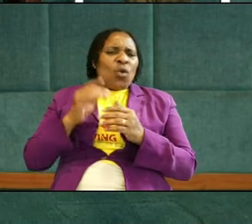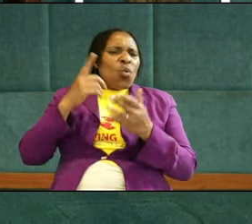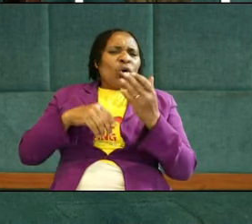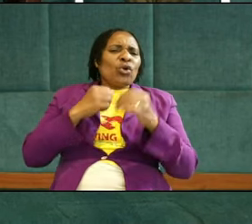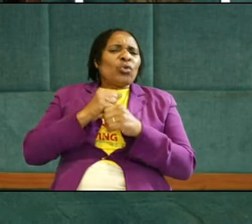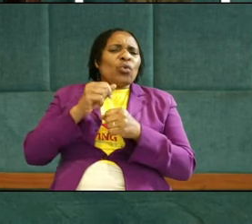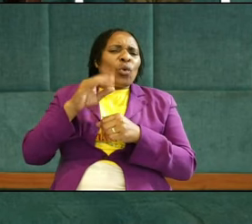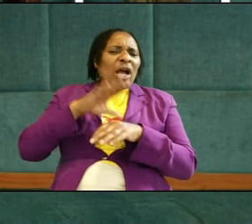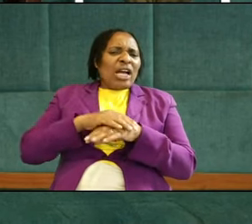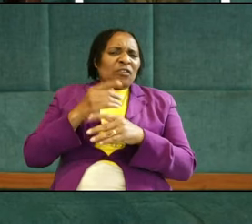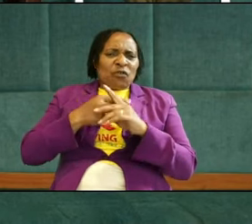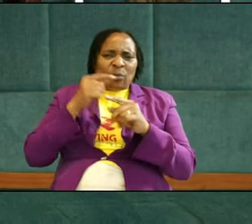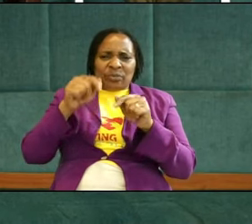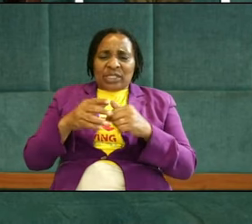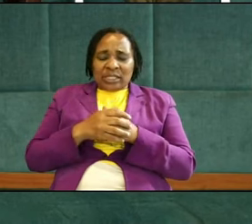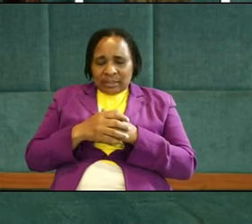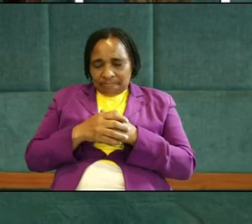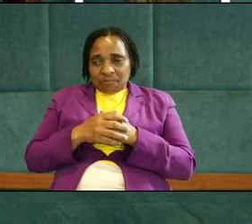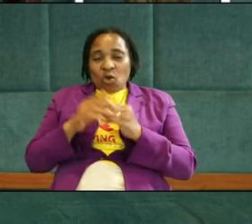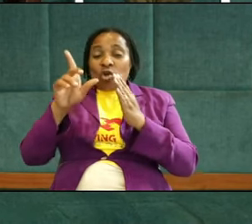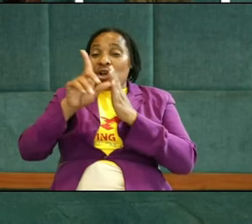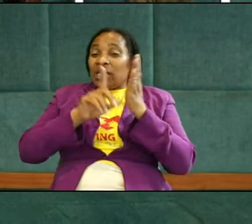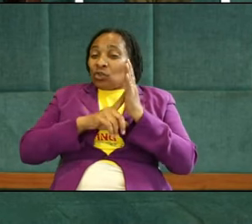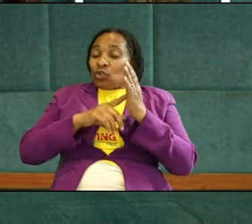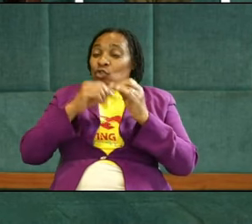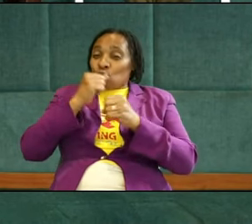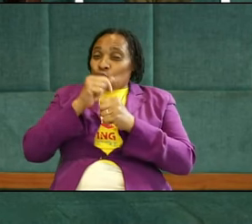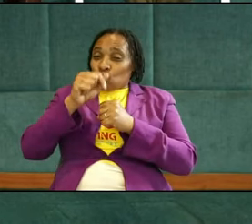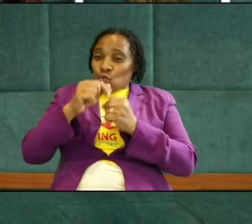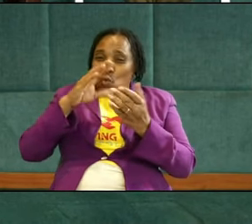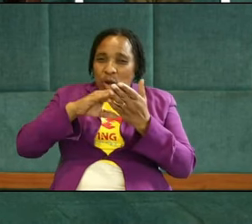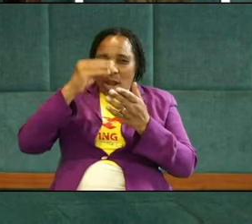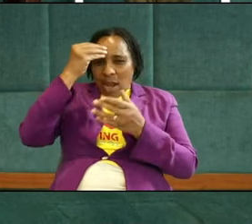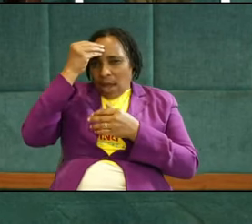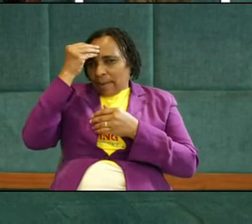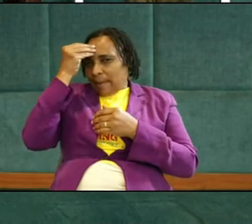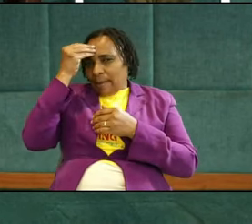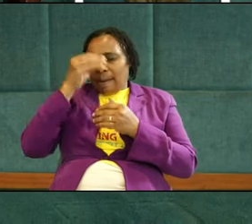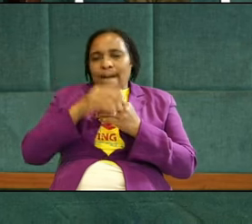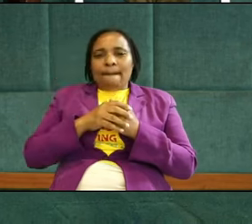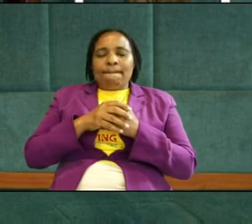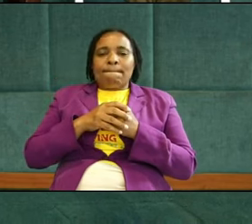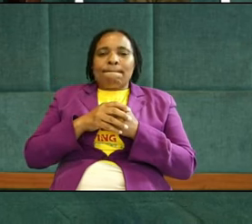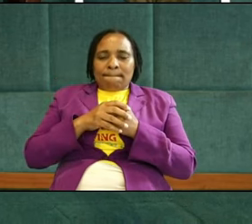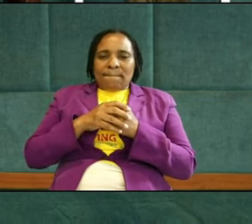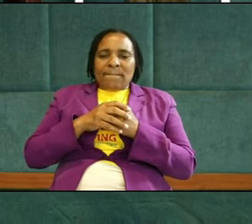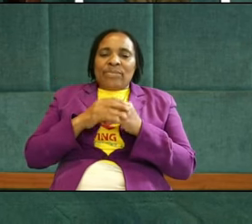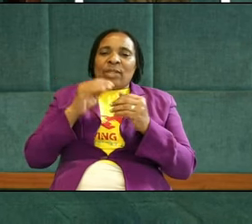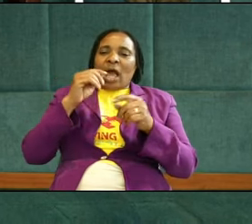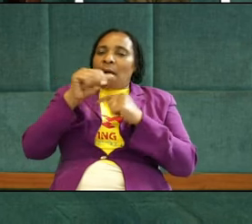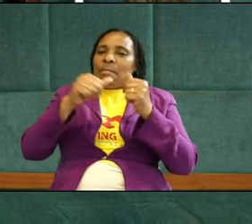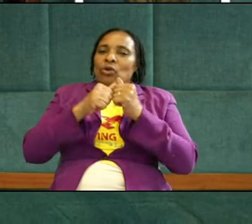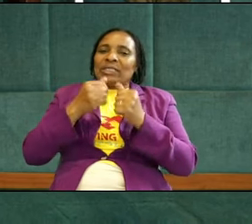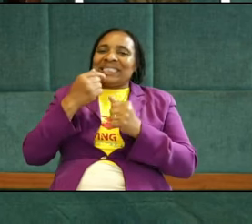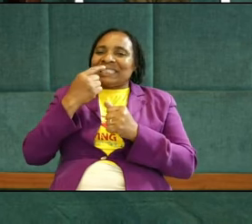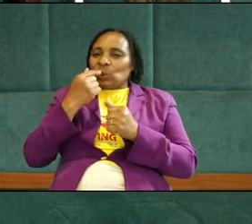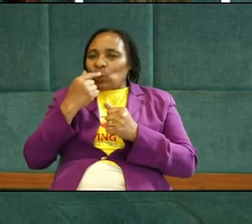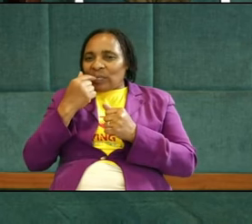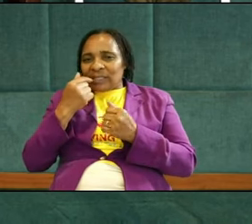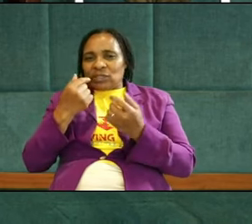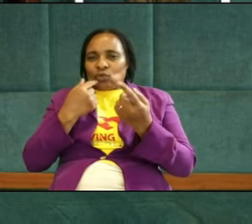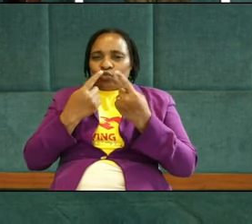from the flashlight? What insights do you have from both that flashlight and what Ellen White speaks about it in Prophets and